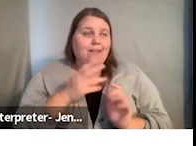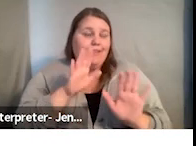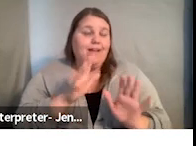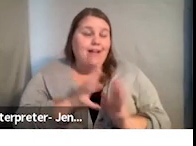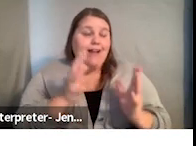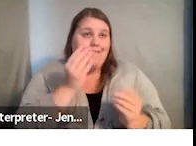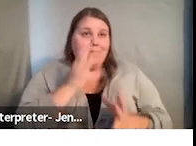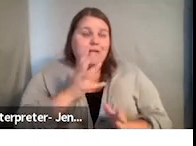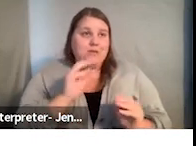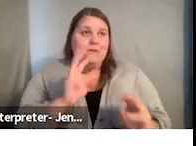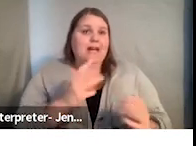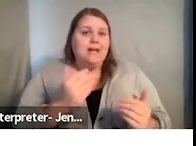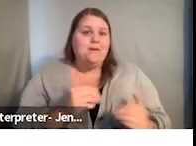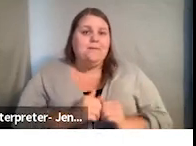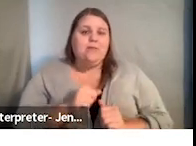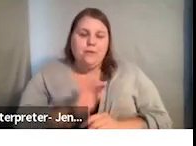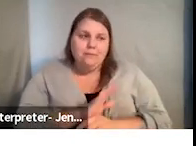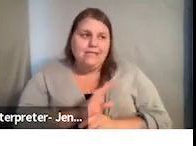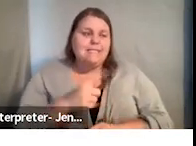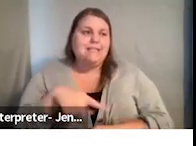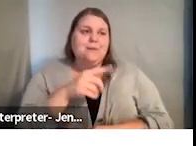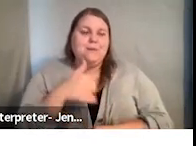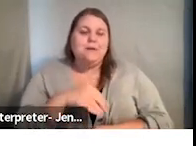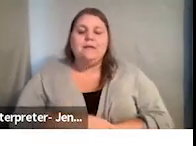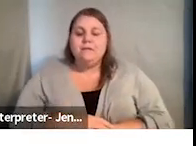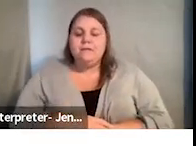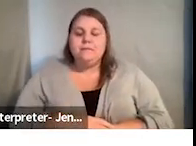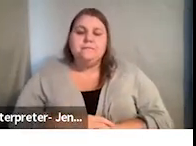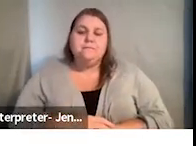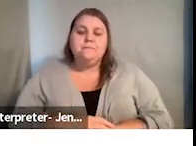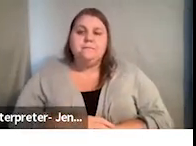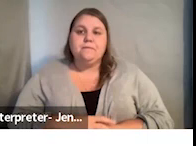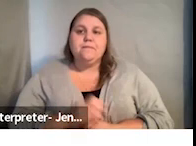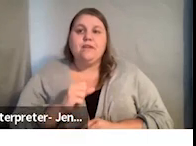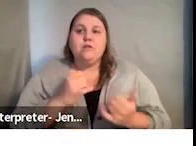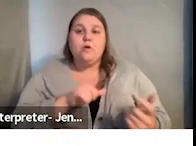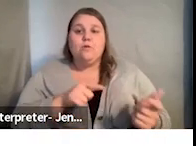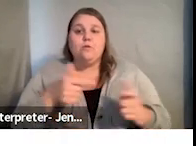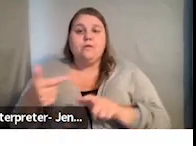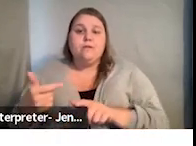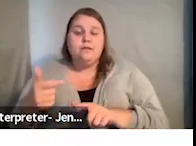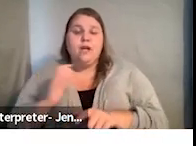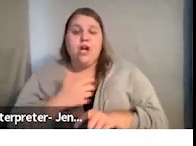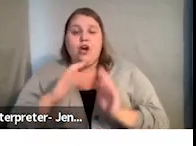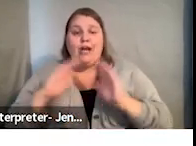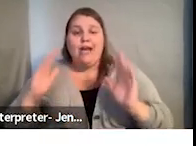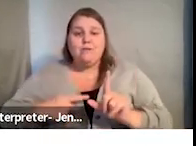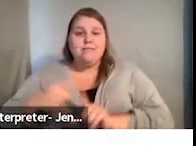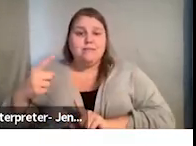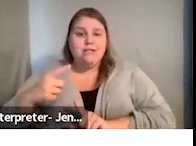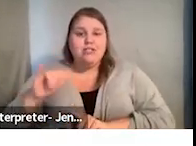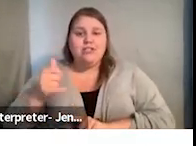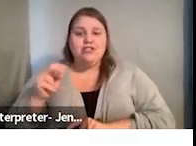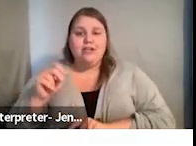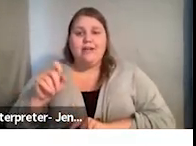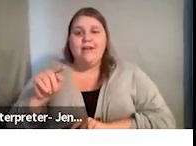of information. You guys are busy guys over there. So I'm going to hand it over to our housing specialist, Jeanette